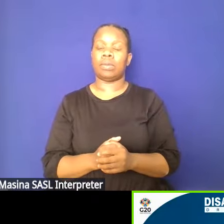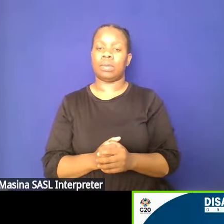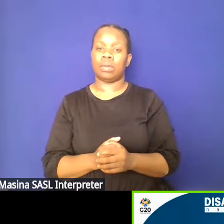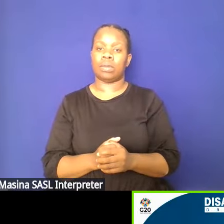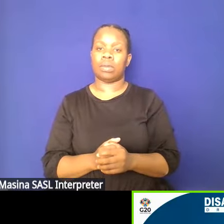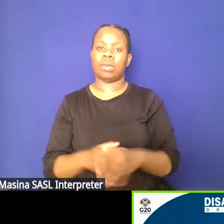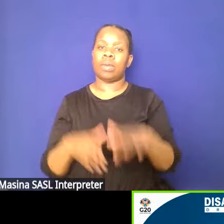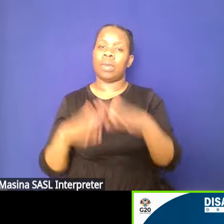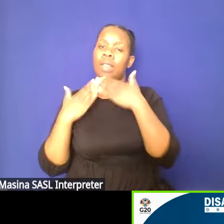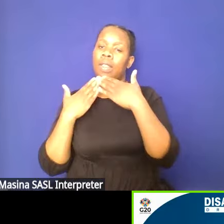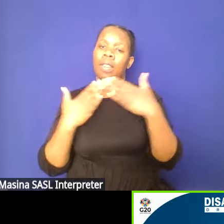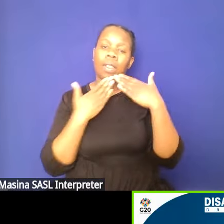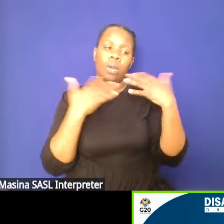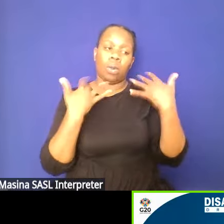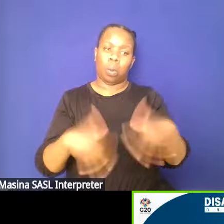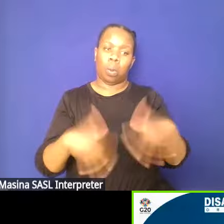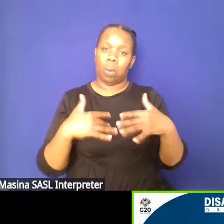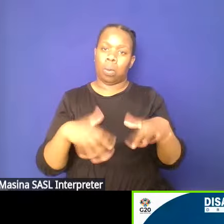Thank you very much, colleagues.